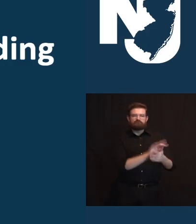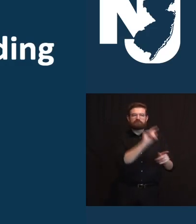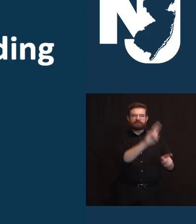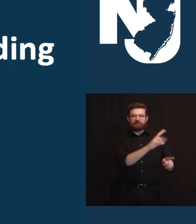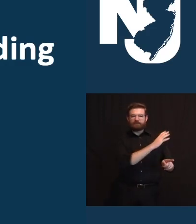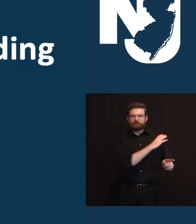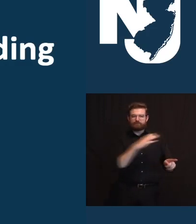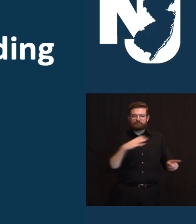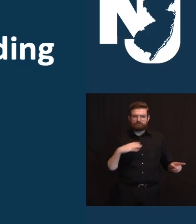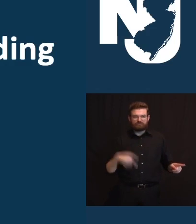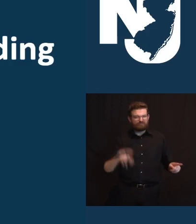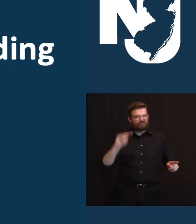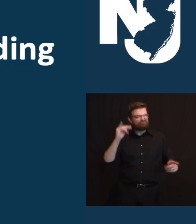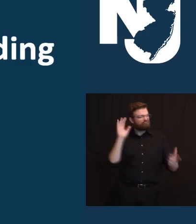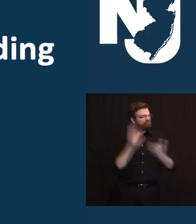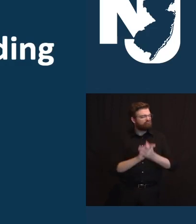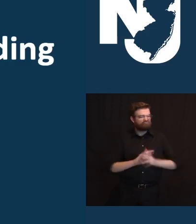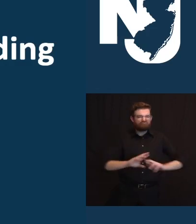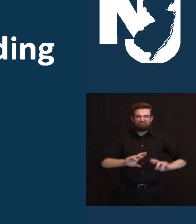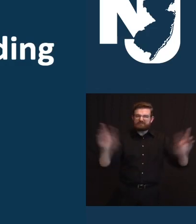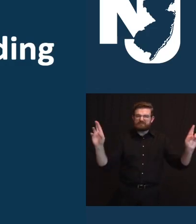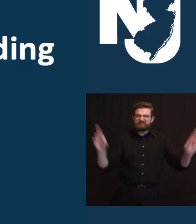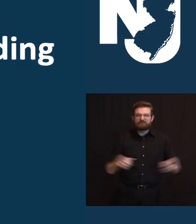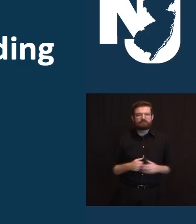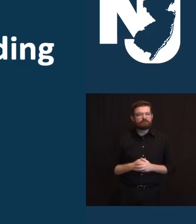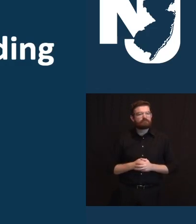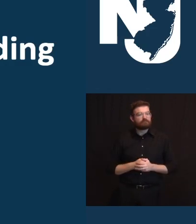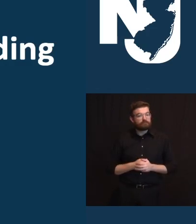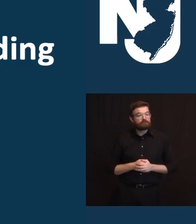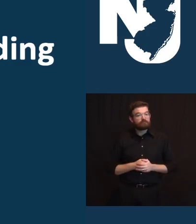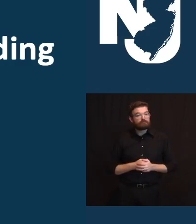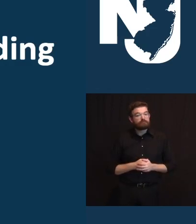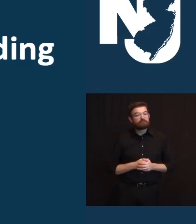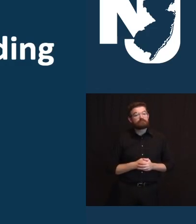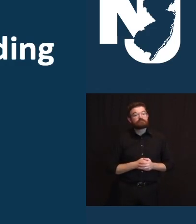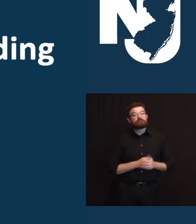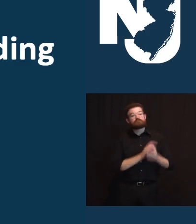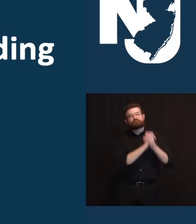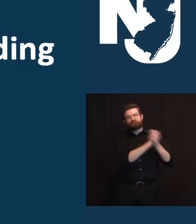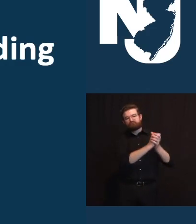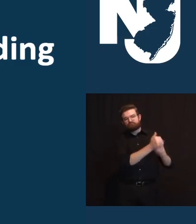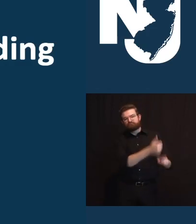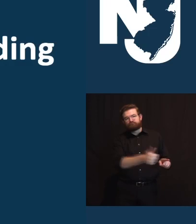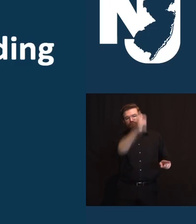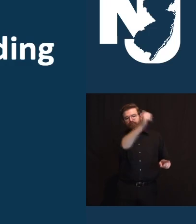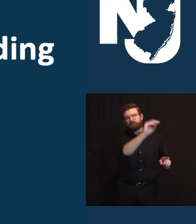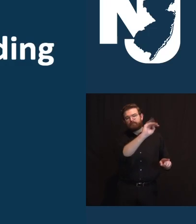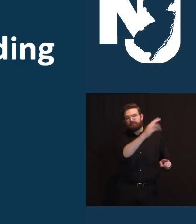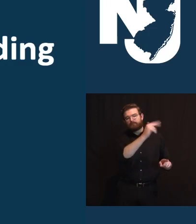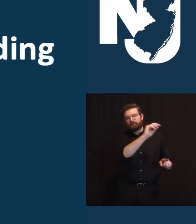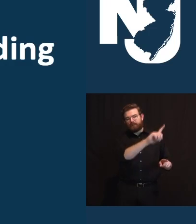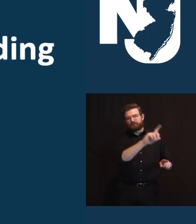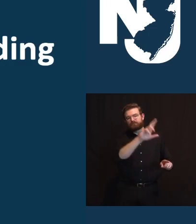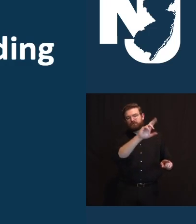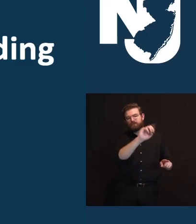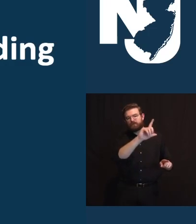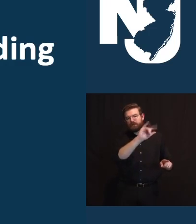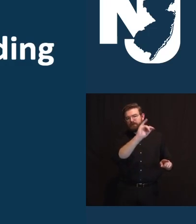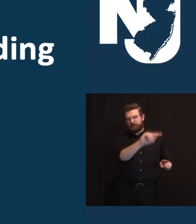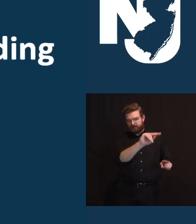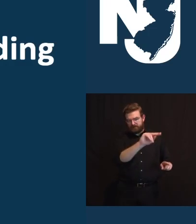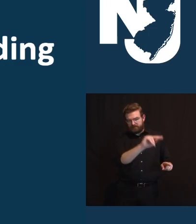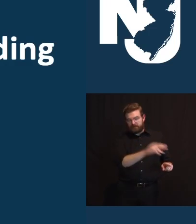close-up. I want to congratulate Chairman Michael Uslan and as well as Executive Director Steve Garlick and all of